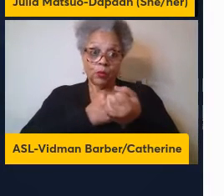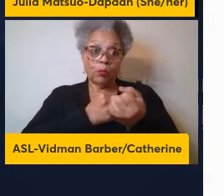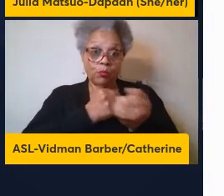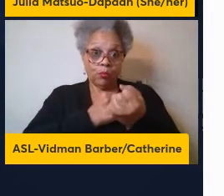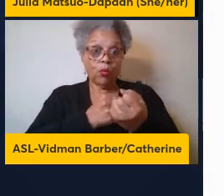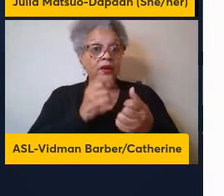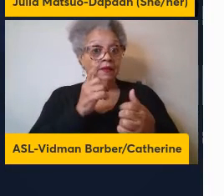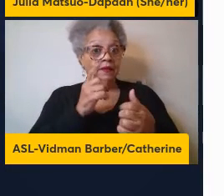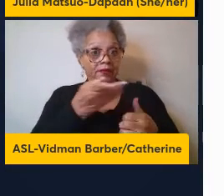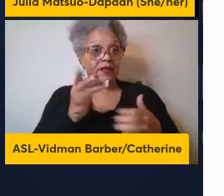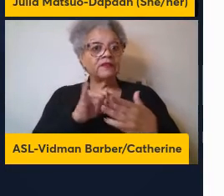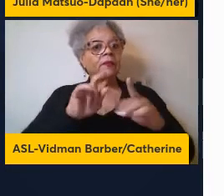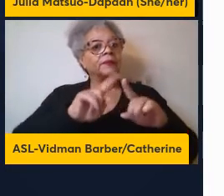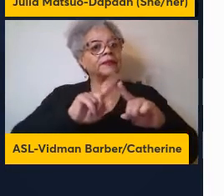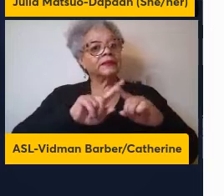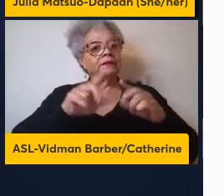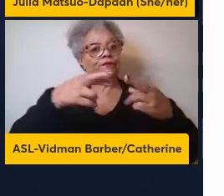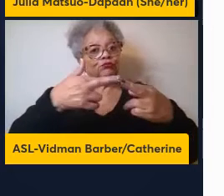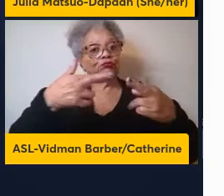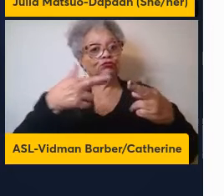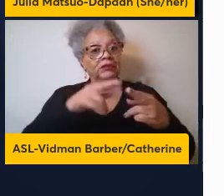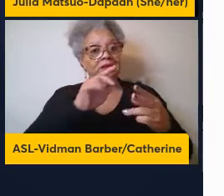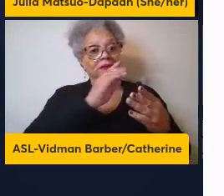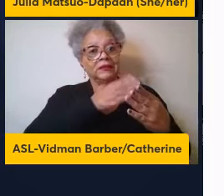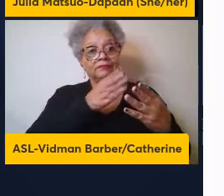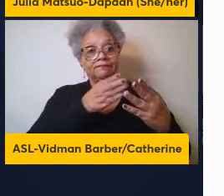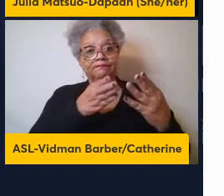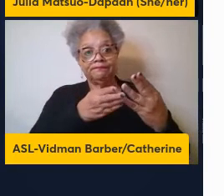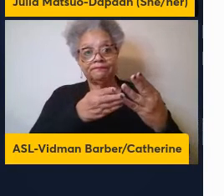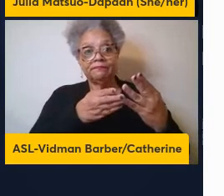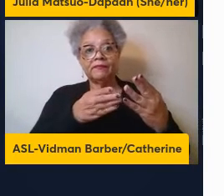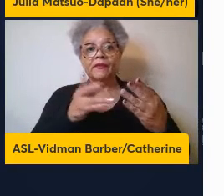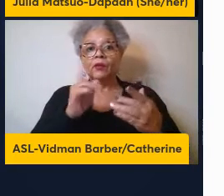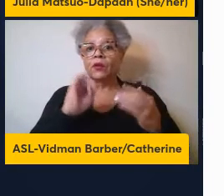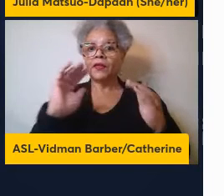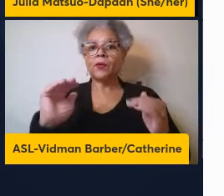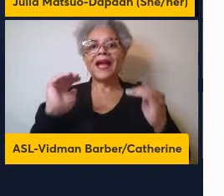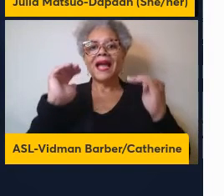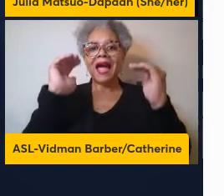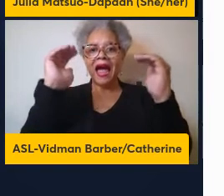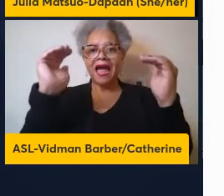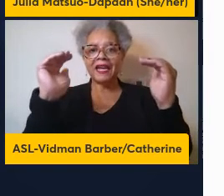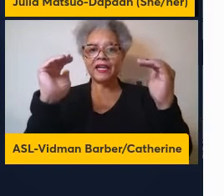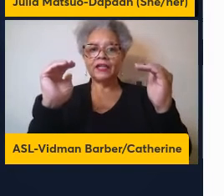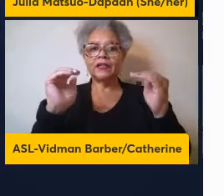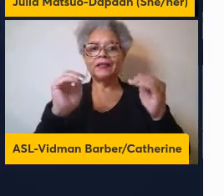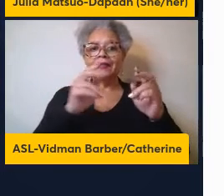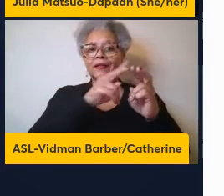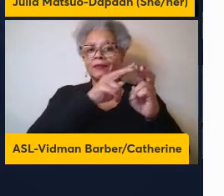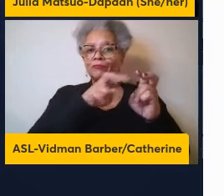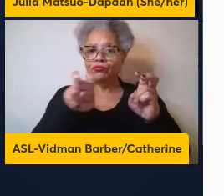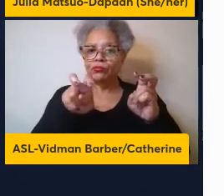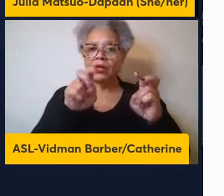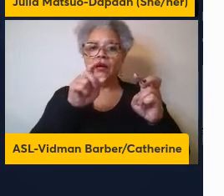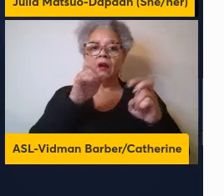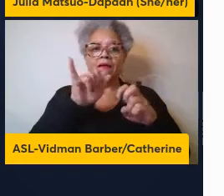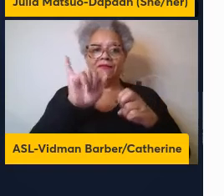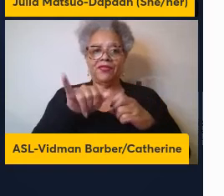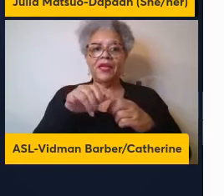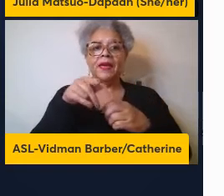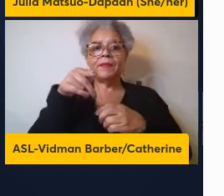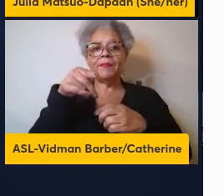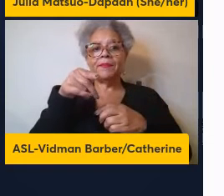brain regions where there were higher transcripts of the parasite genes in the olfactory bulb